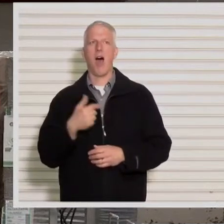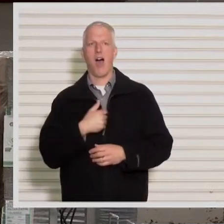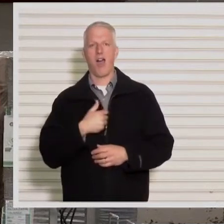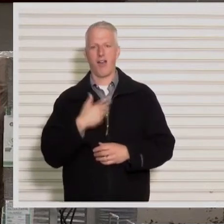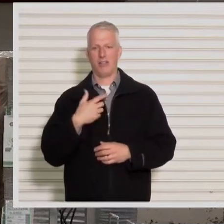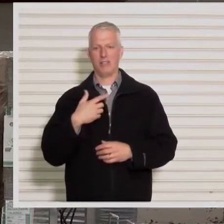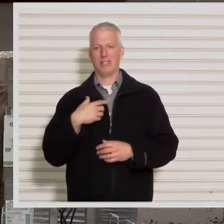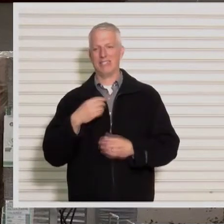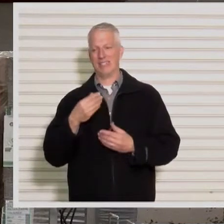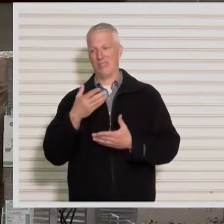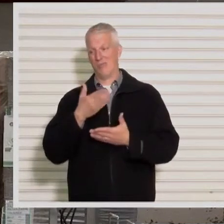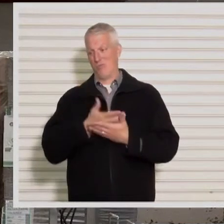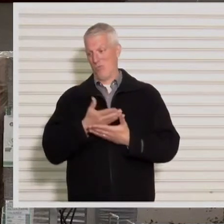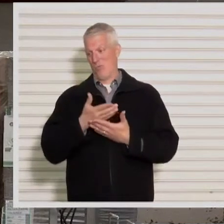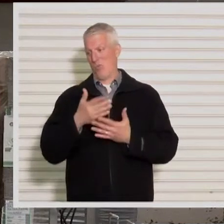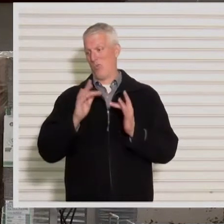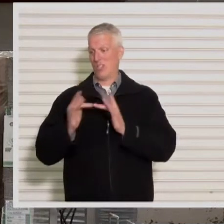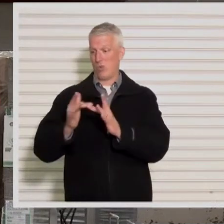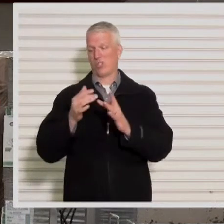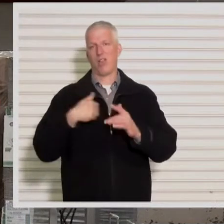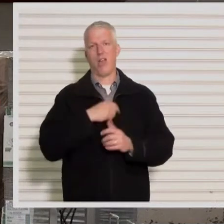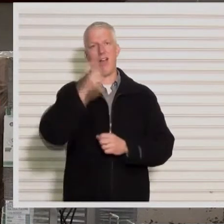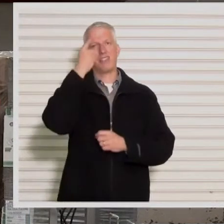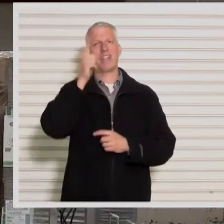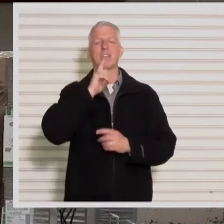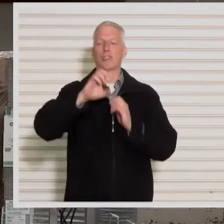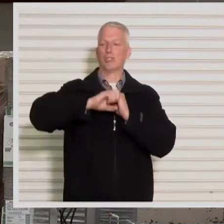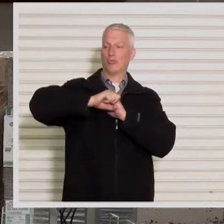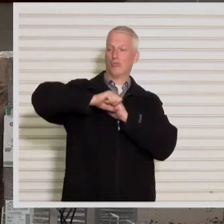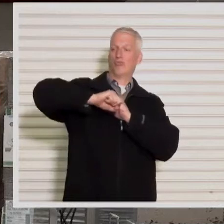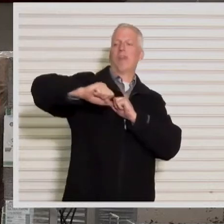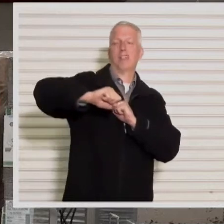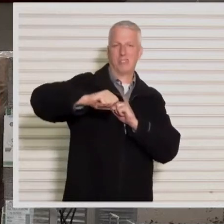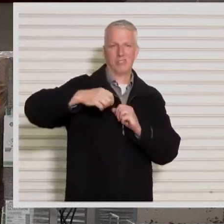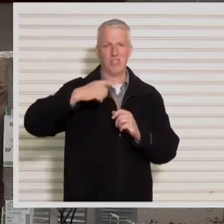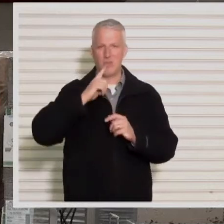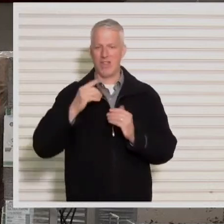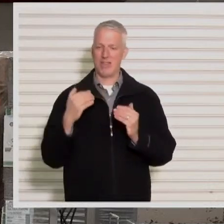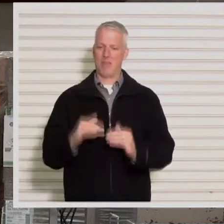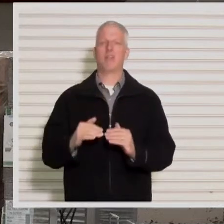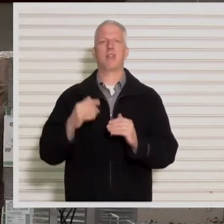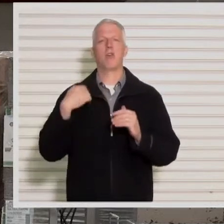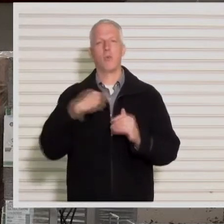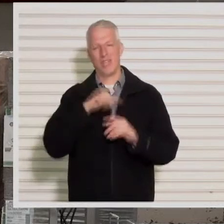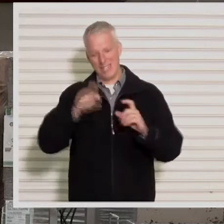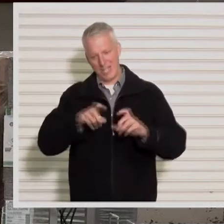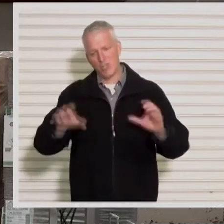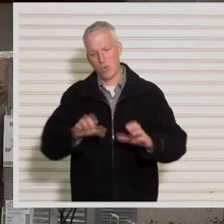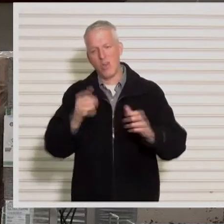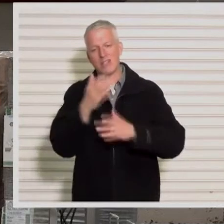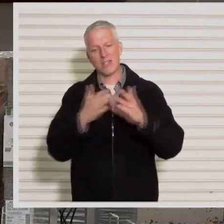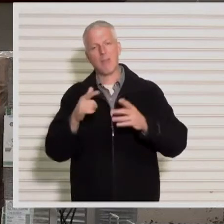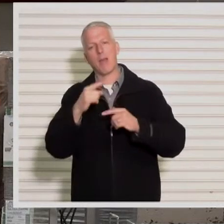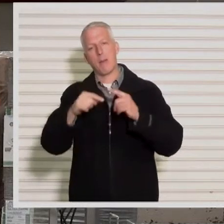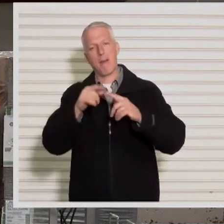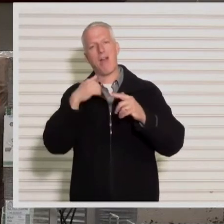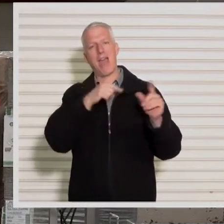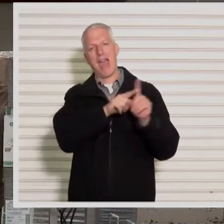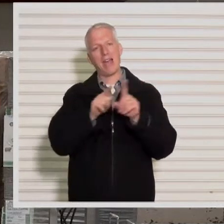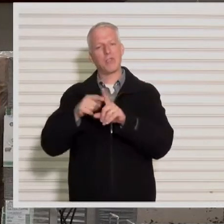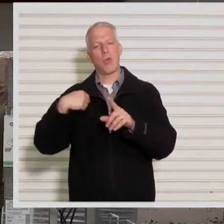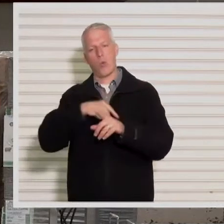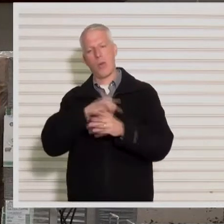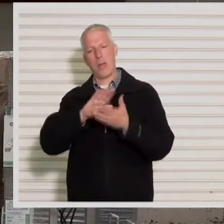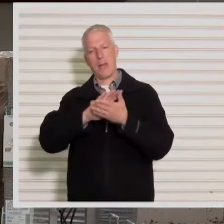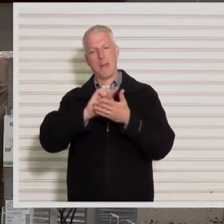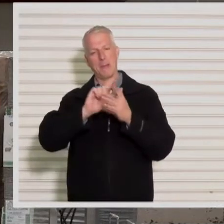stretched, our capacity of understanding is so much more vivid, that we do something about it as we begin to